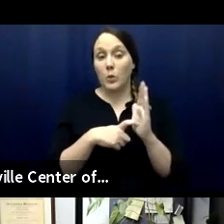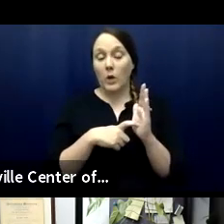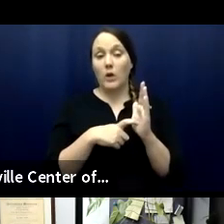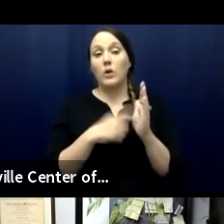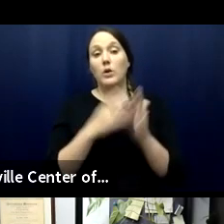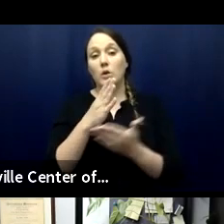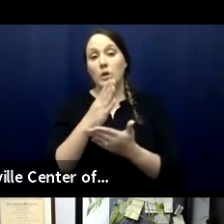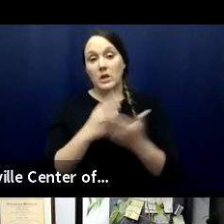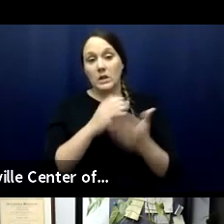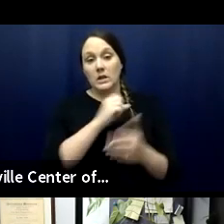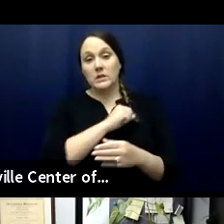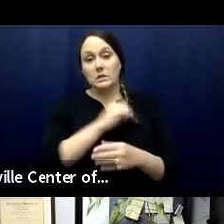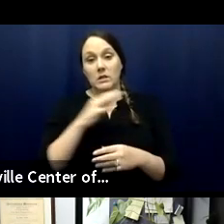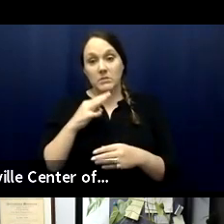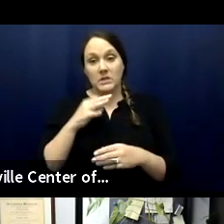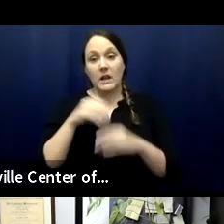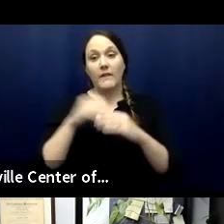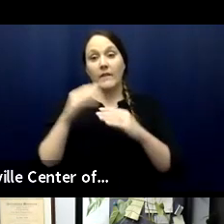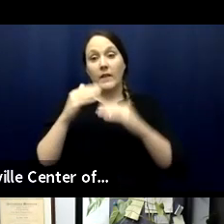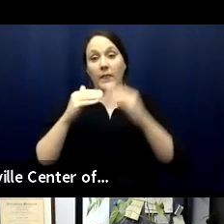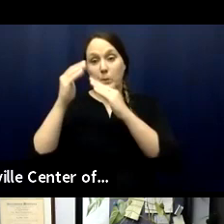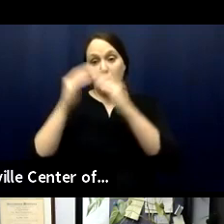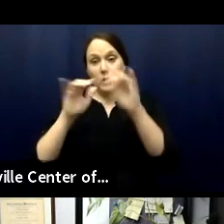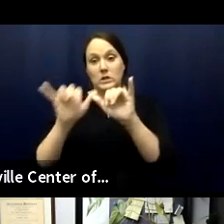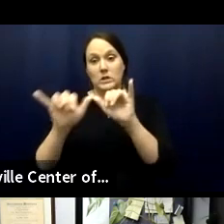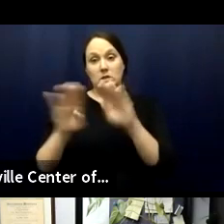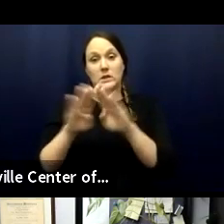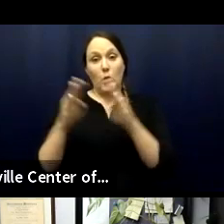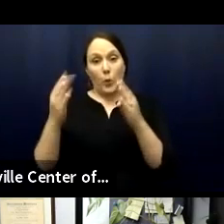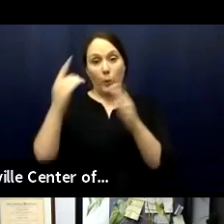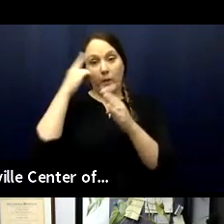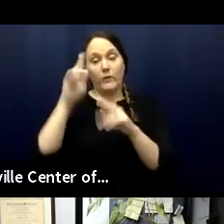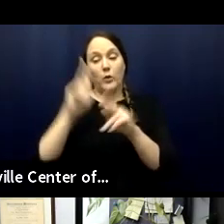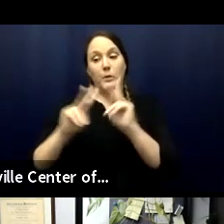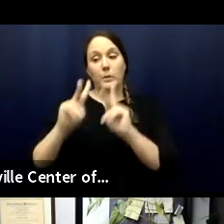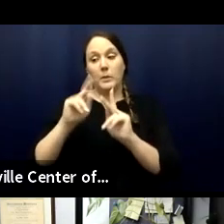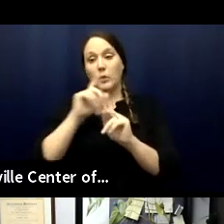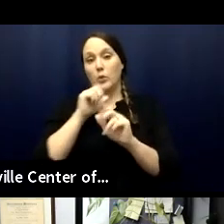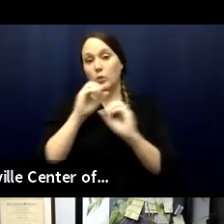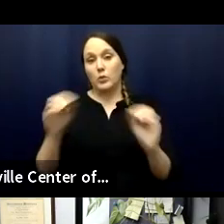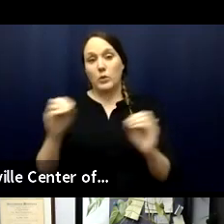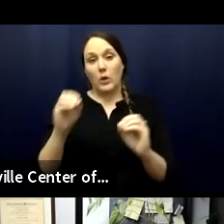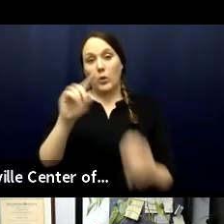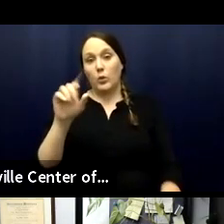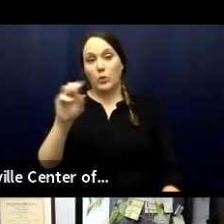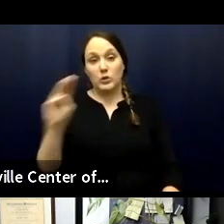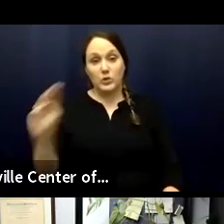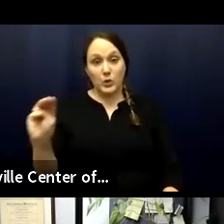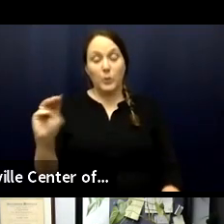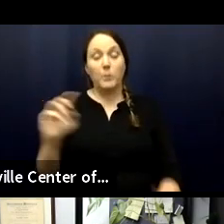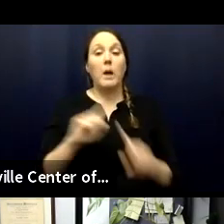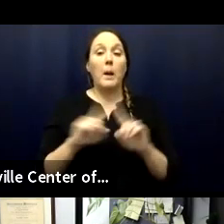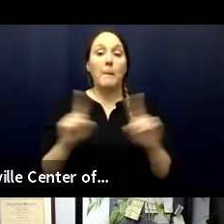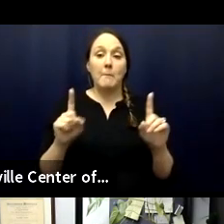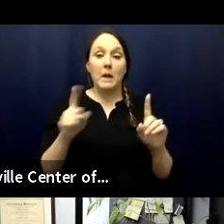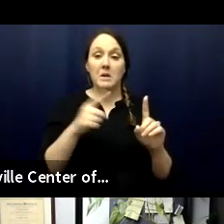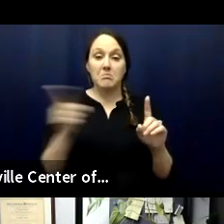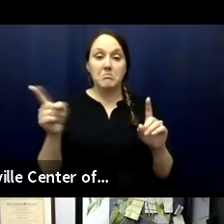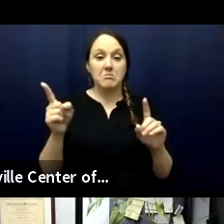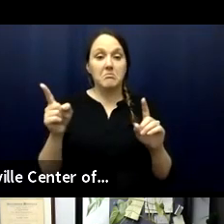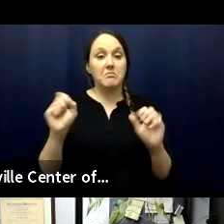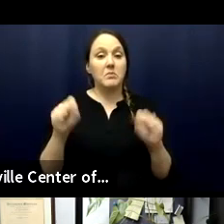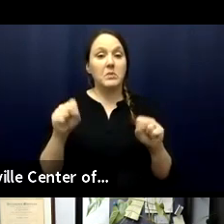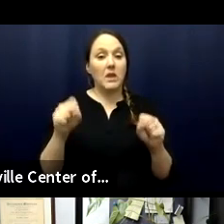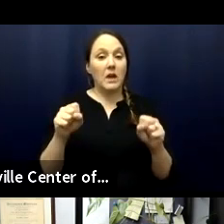some staff in the building to stay open for folks that don't have Zoom. But, you all were able